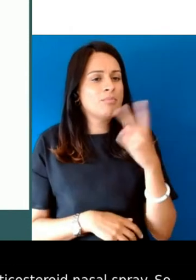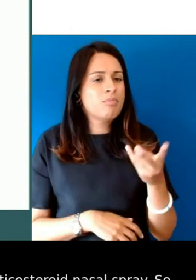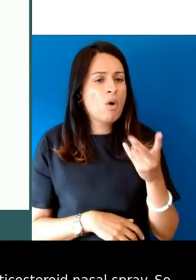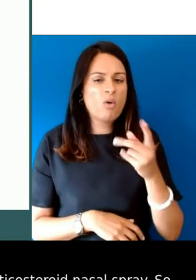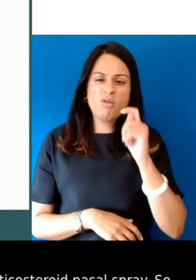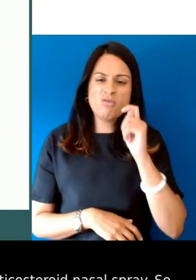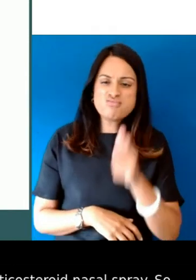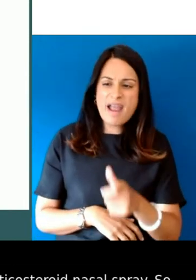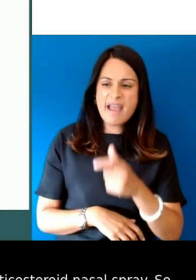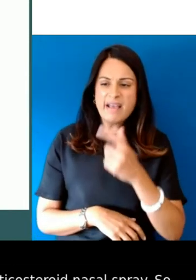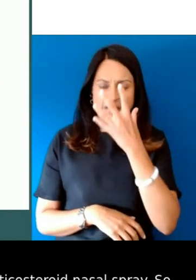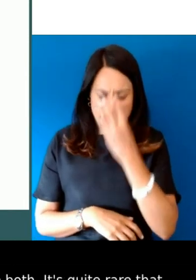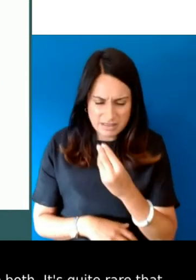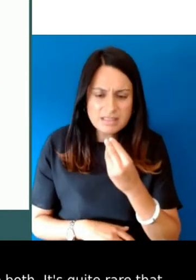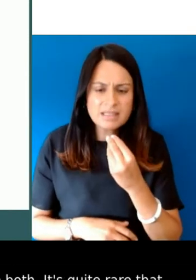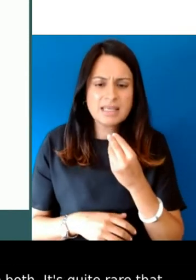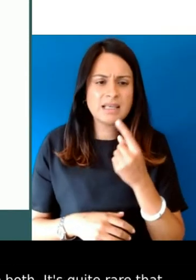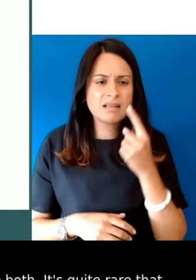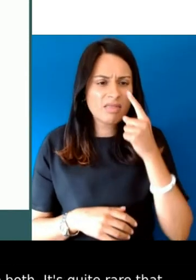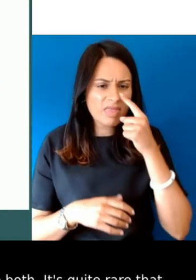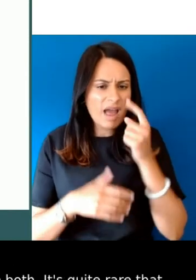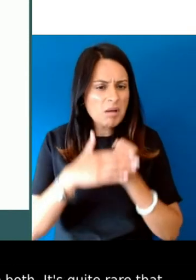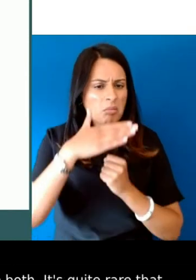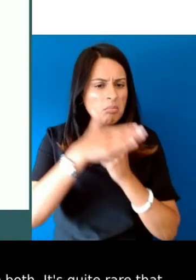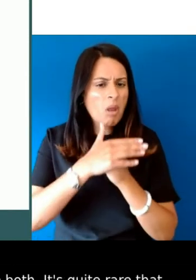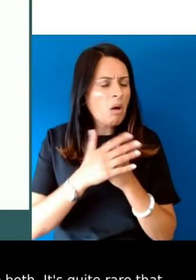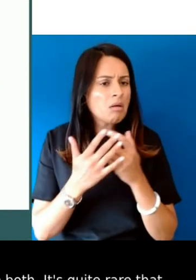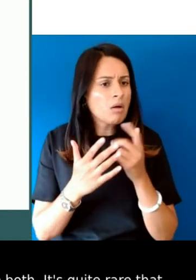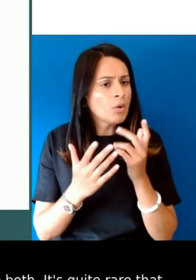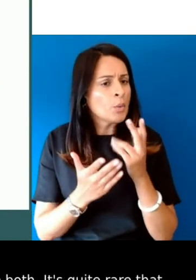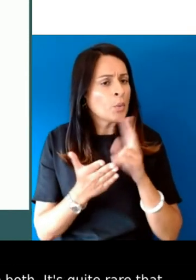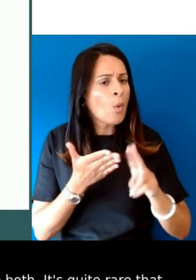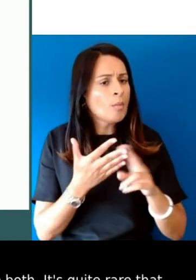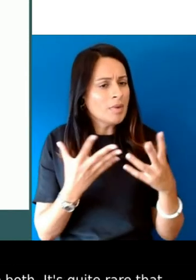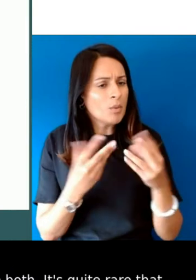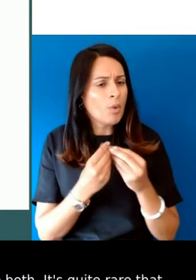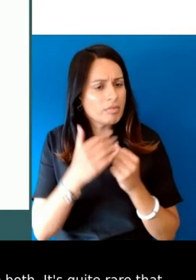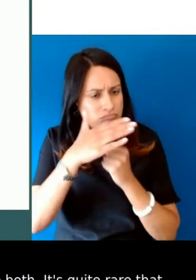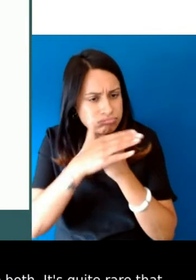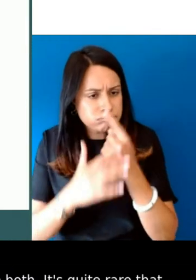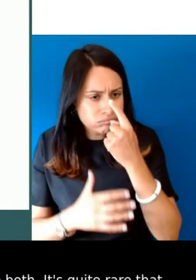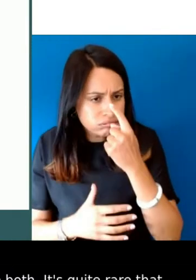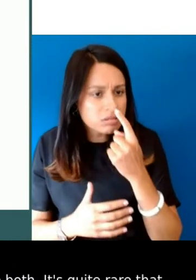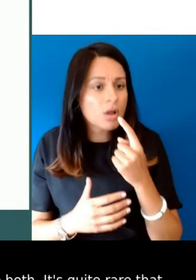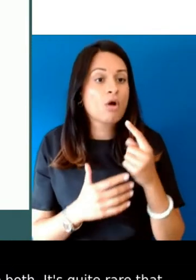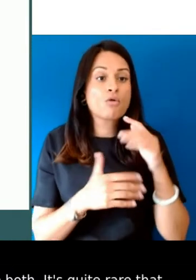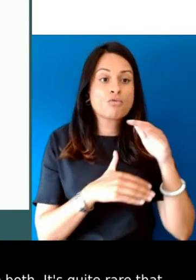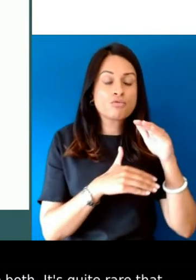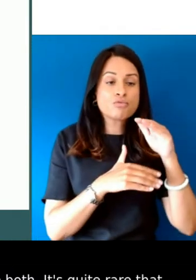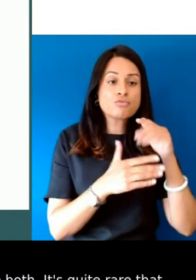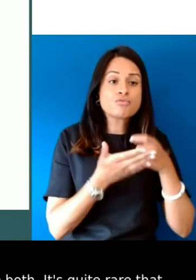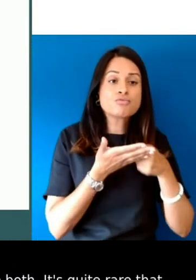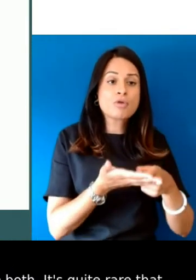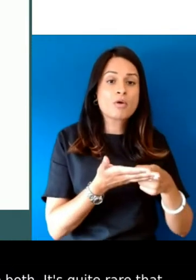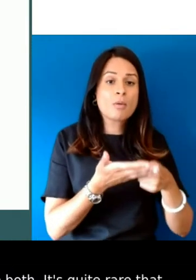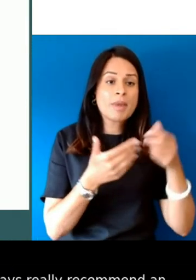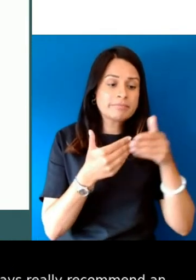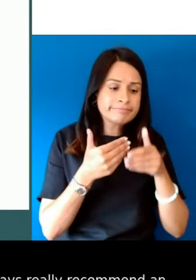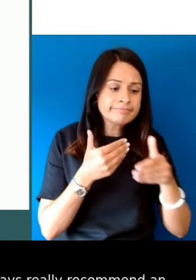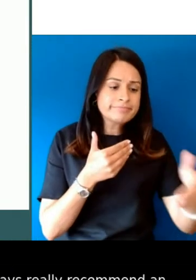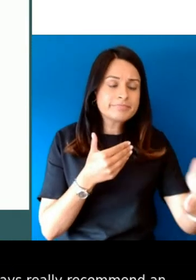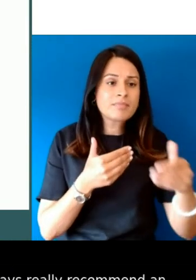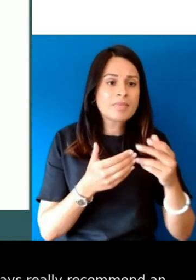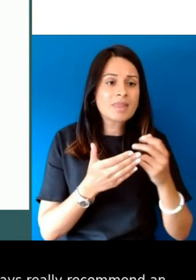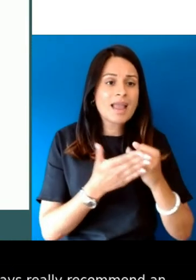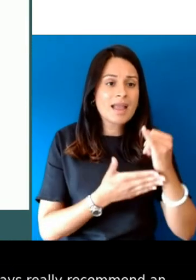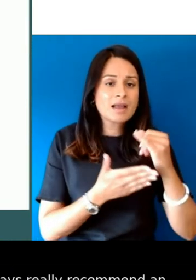any nasal congestion so we would always really recommend an over-the-counter first line long-acting antihistamines such as cetirizine or